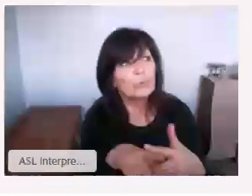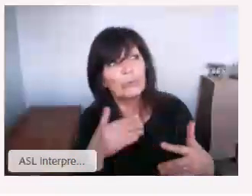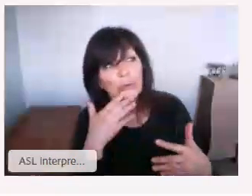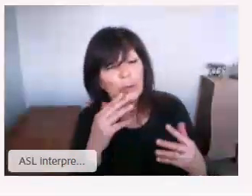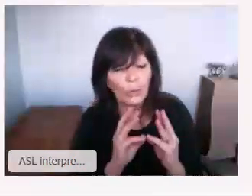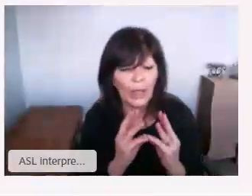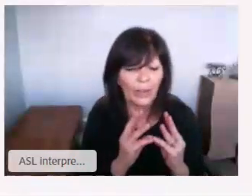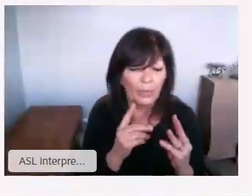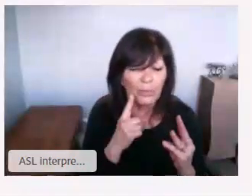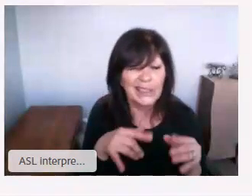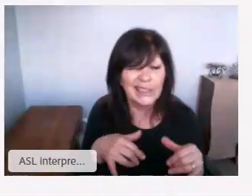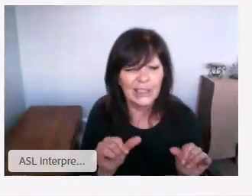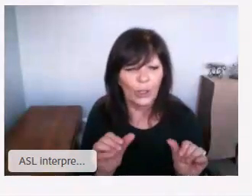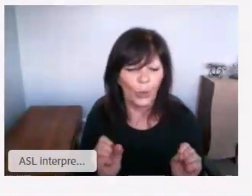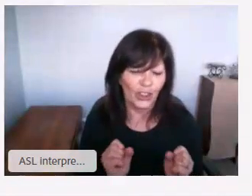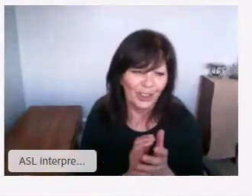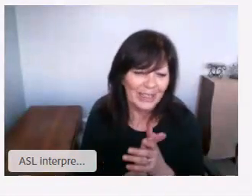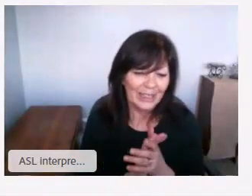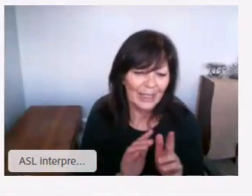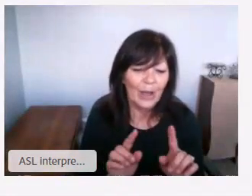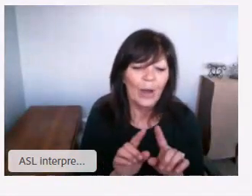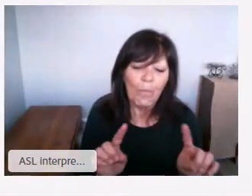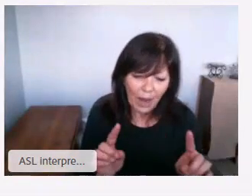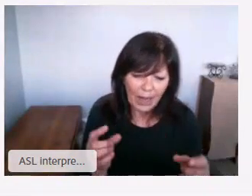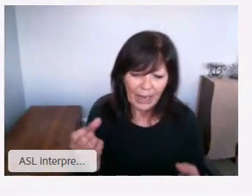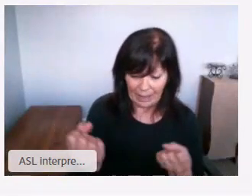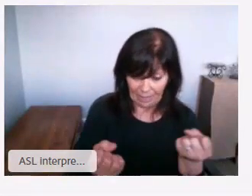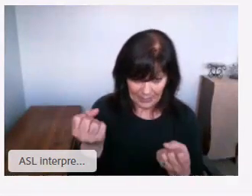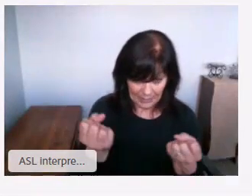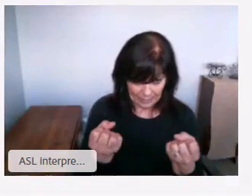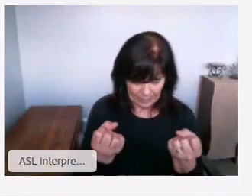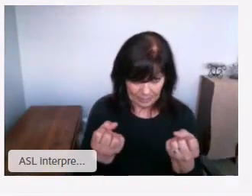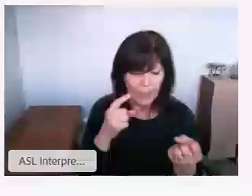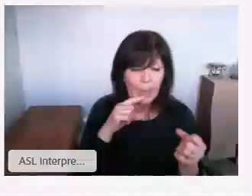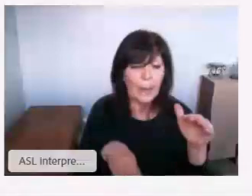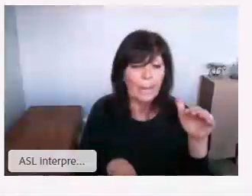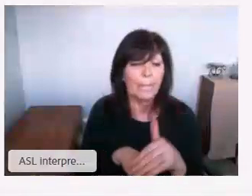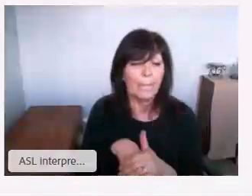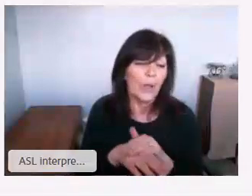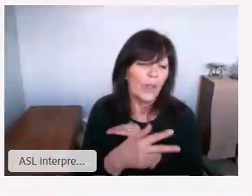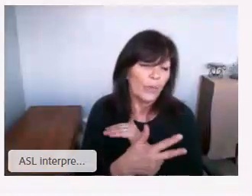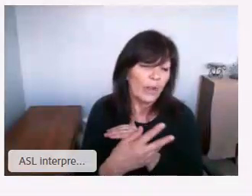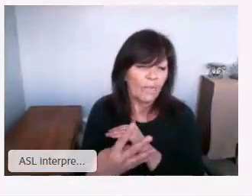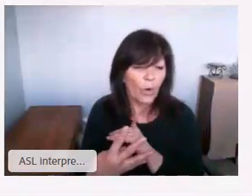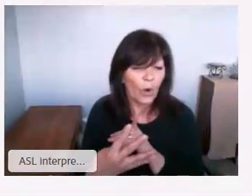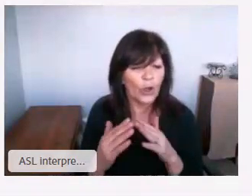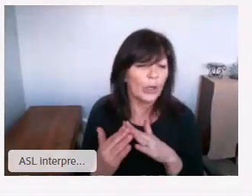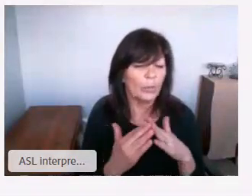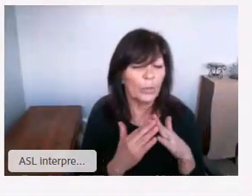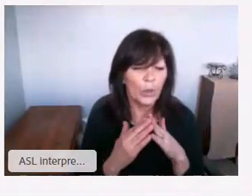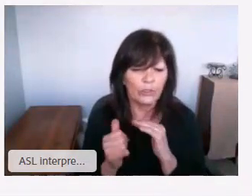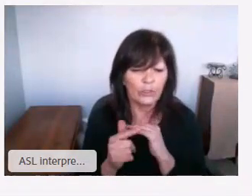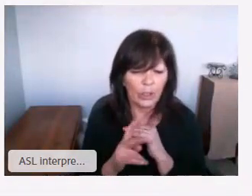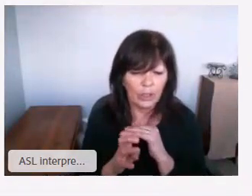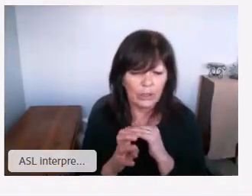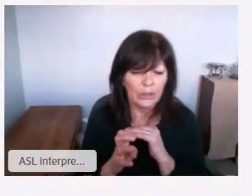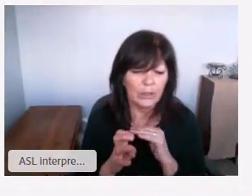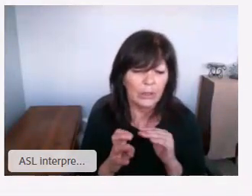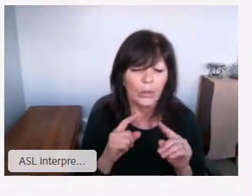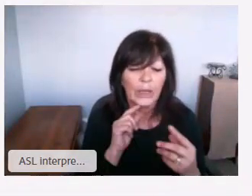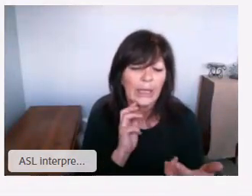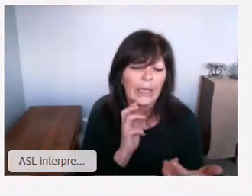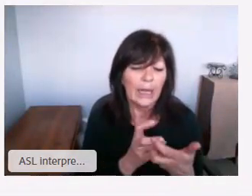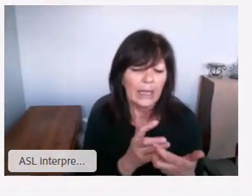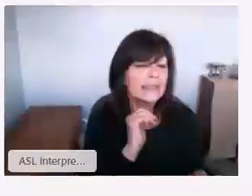still winter. On the vehicle front, we'll have a maximum of three or four community shuttles that will consists of a combination of those